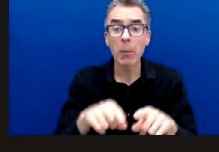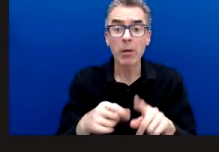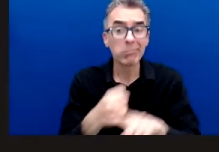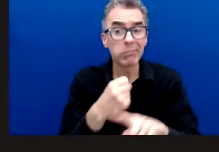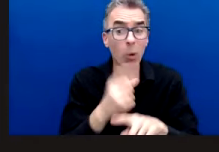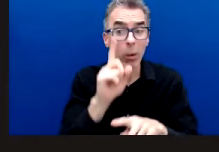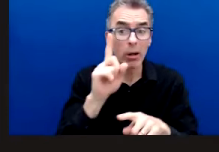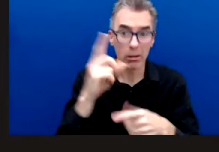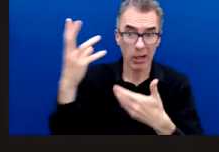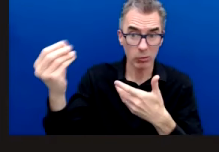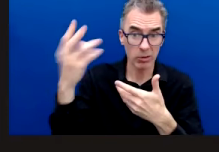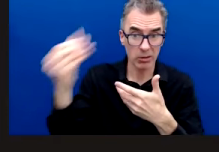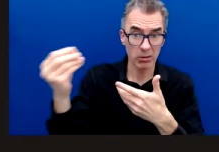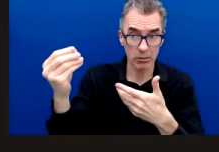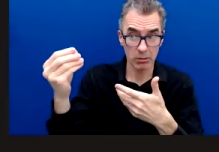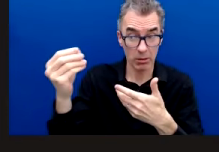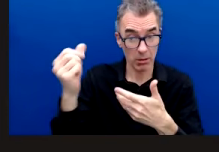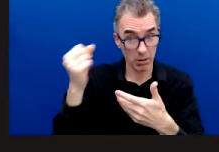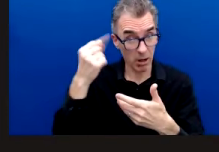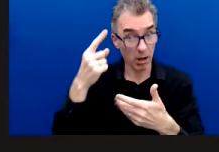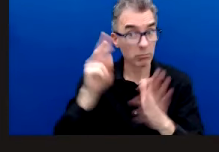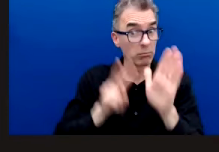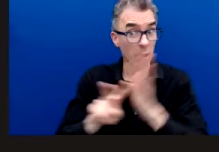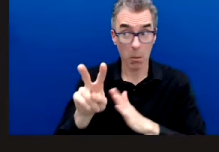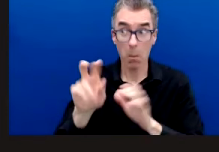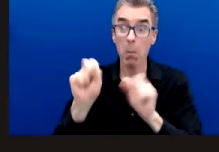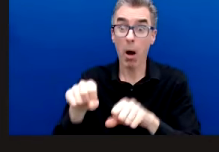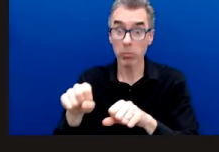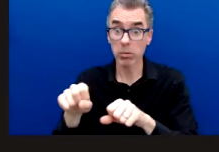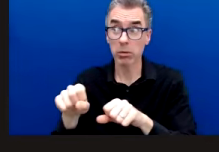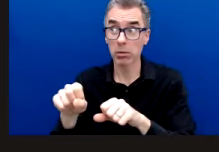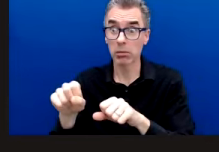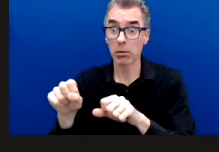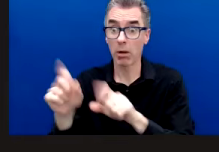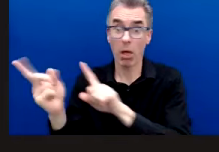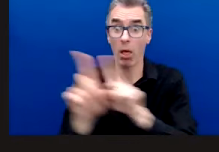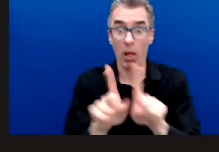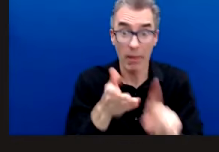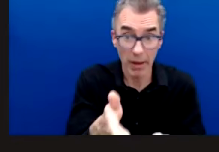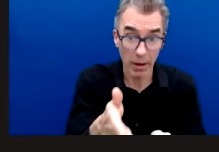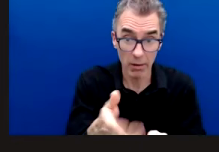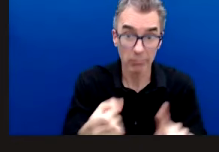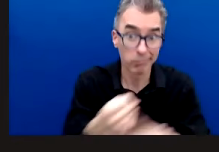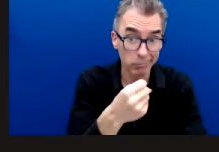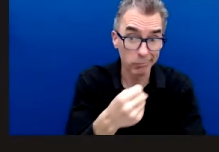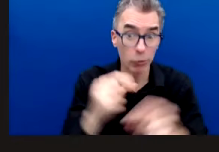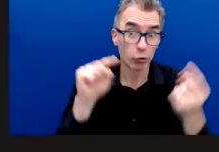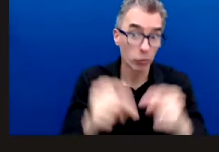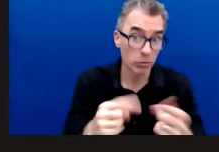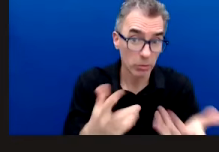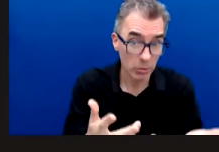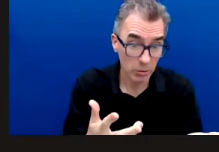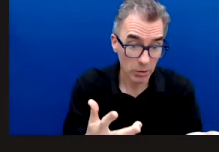doesn't mean that it won't occur on campus, right? So it could kind of go both ways.